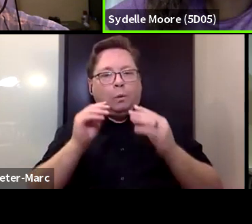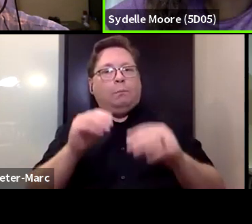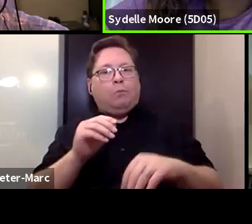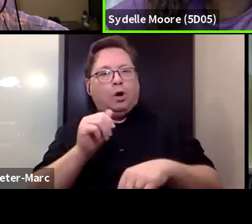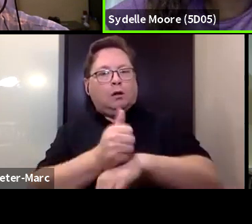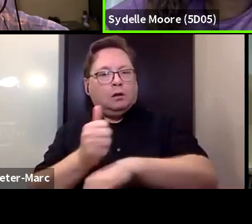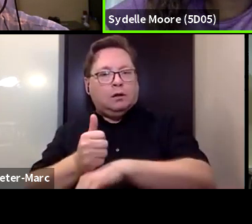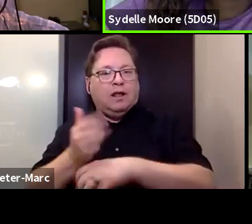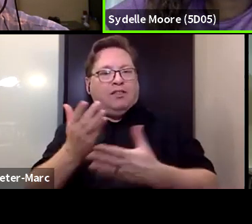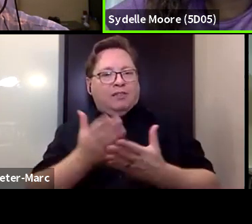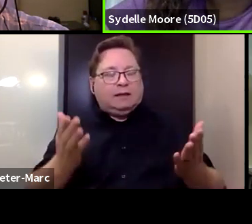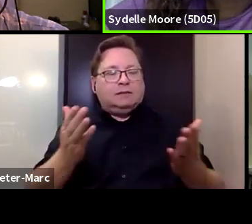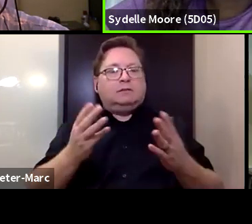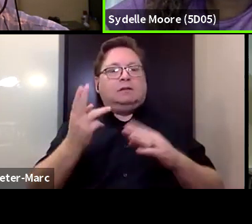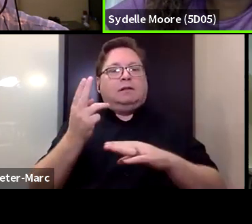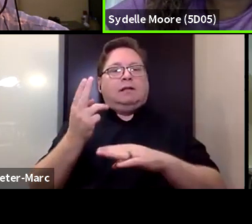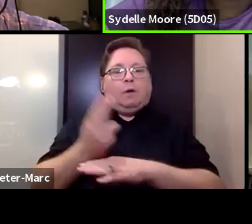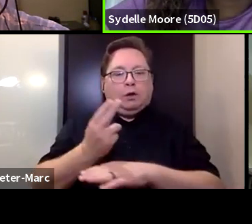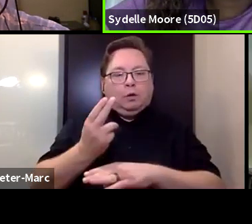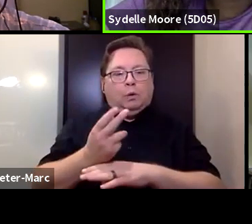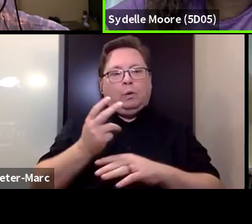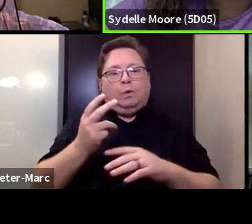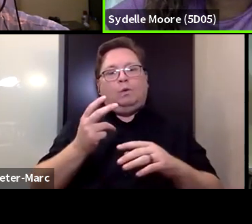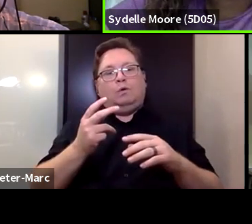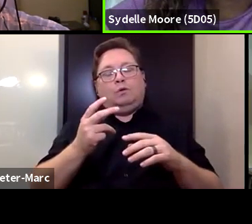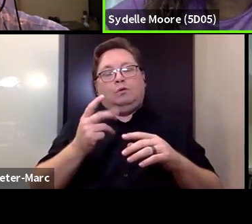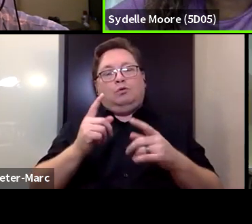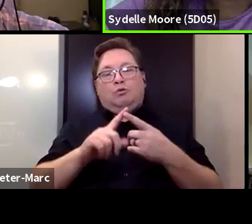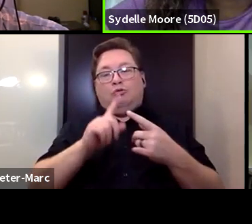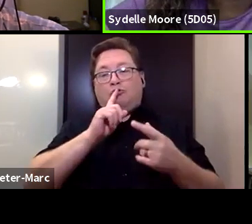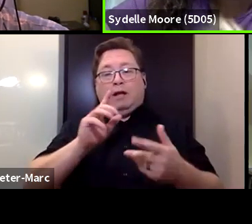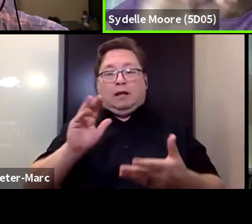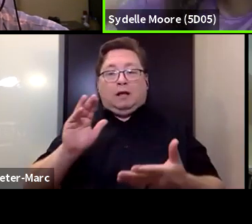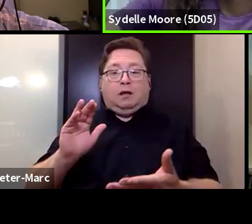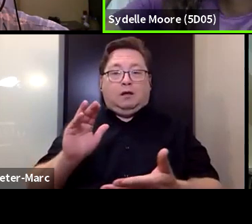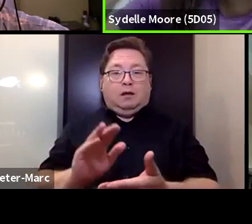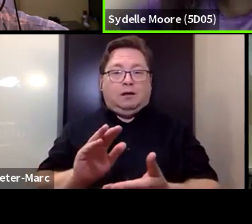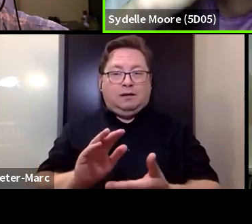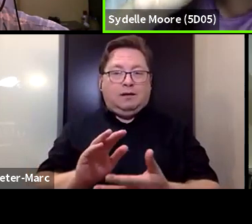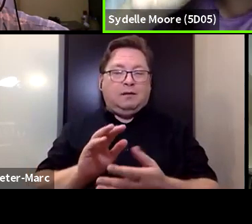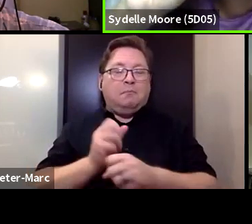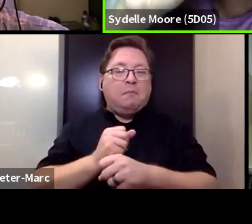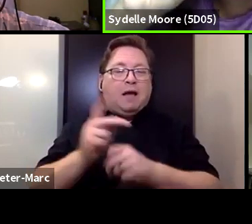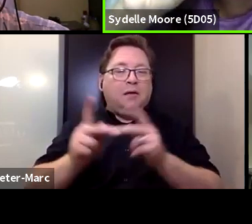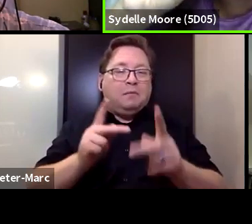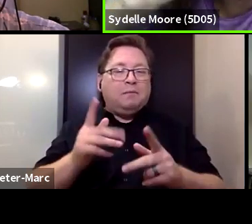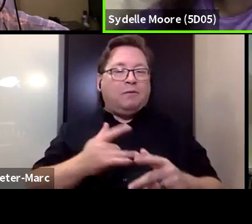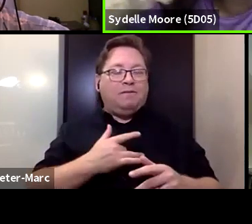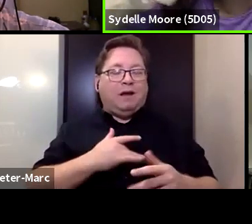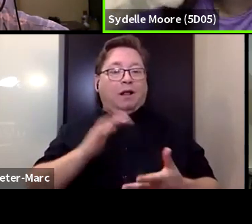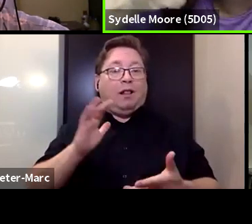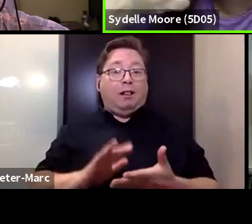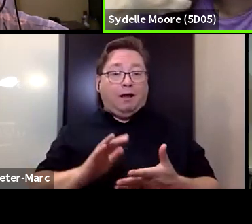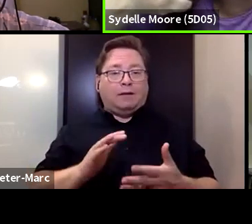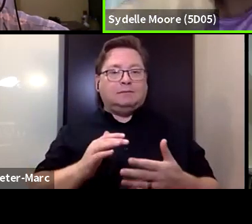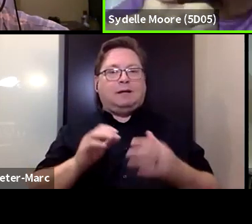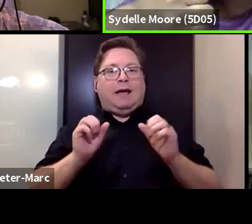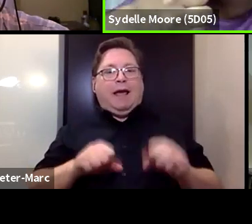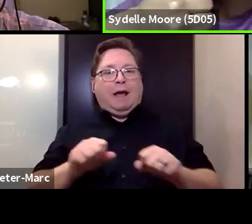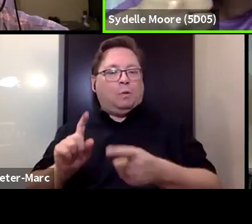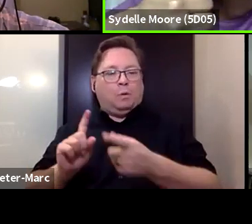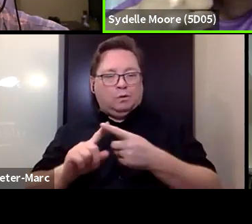use them as a way to deter people from in certain locations that are,